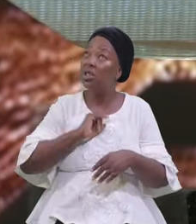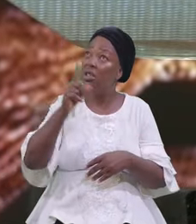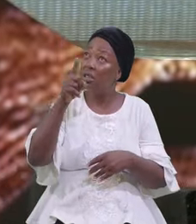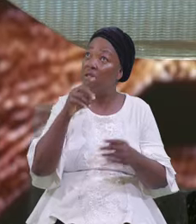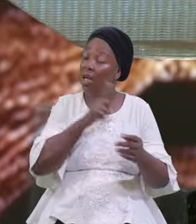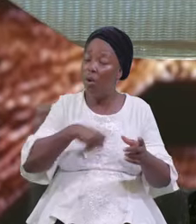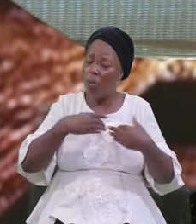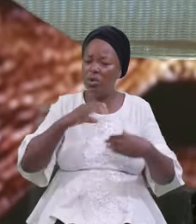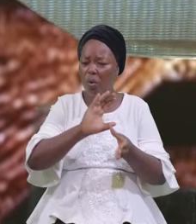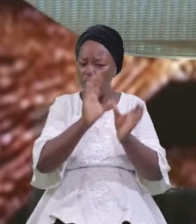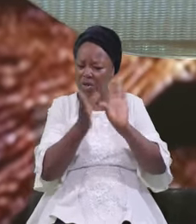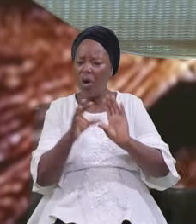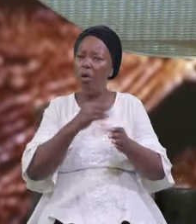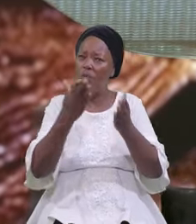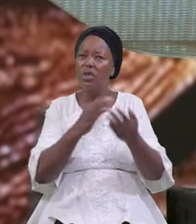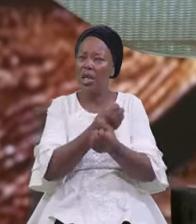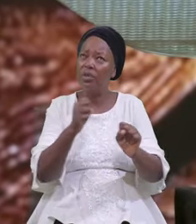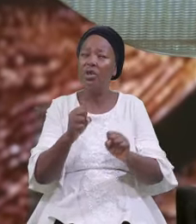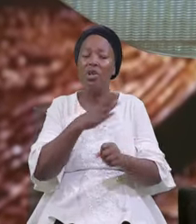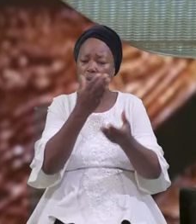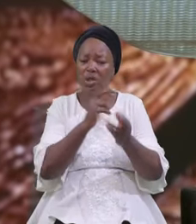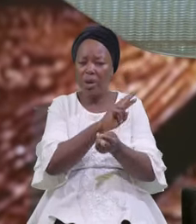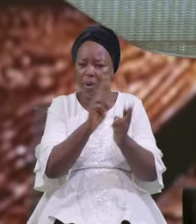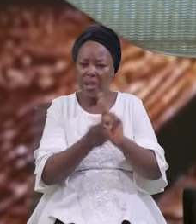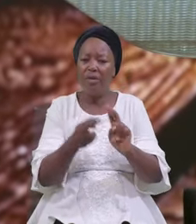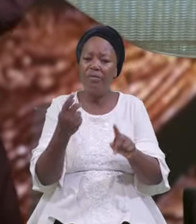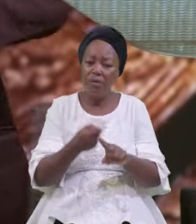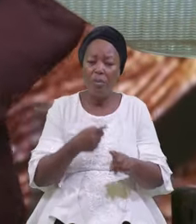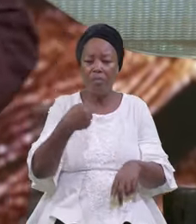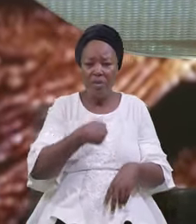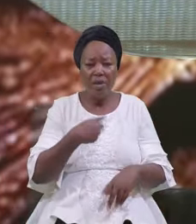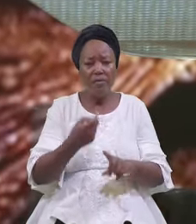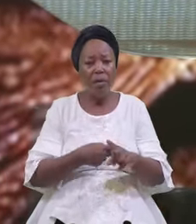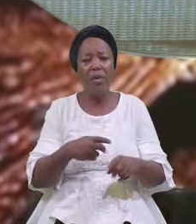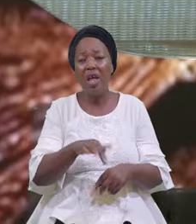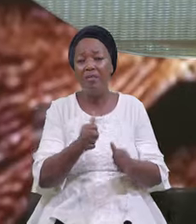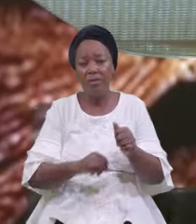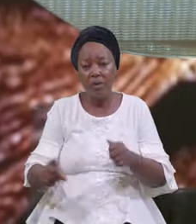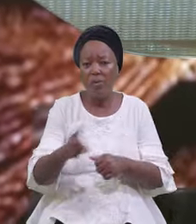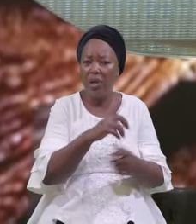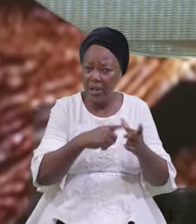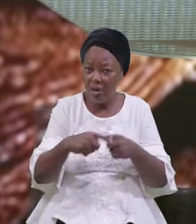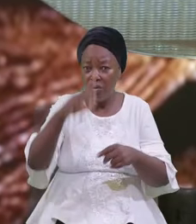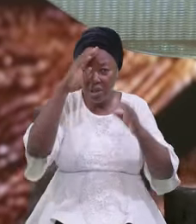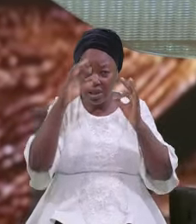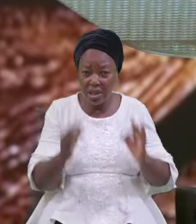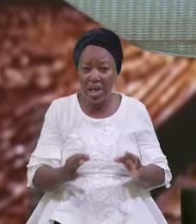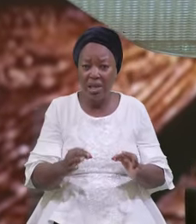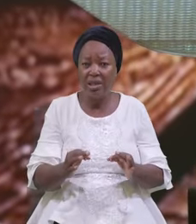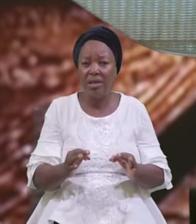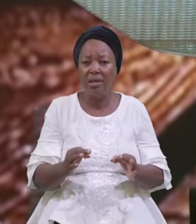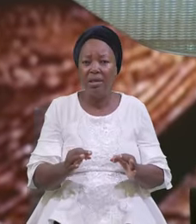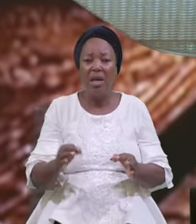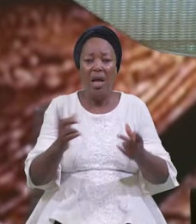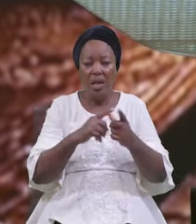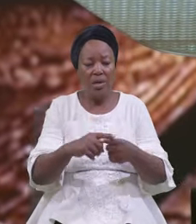he wants salvation, he wants repentance for me, for everyone, and then you make up your mind and